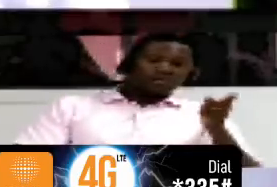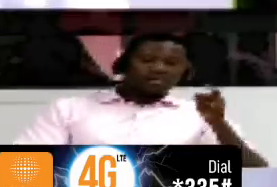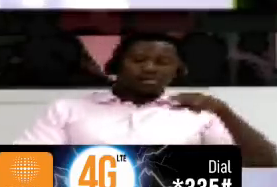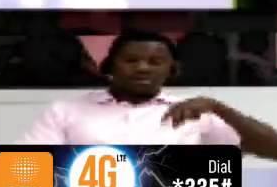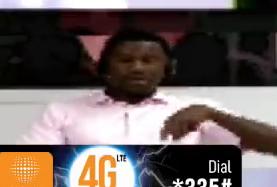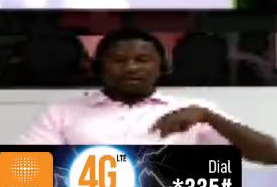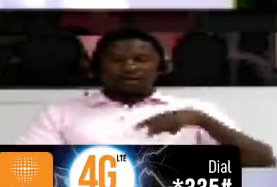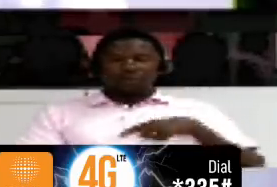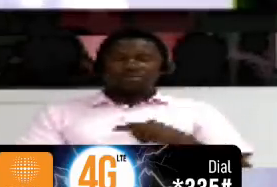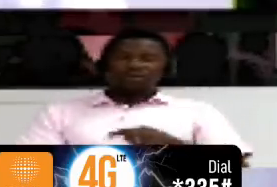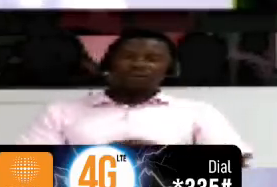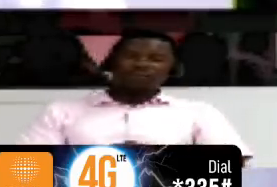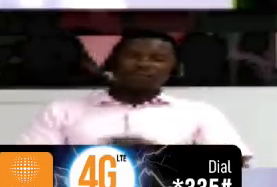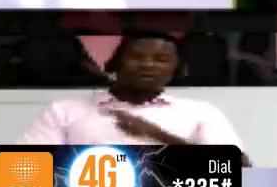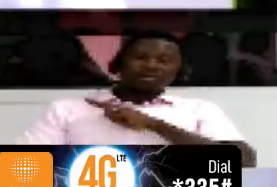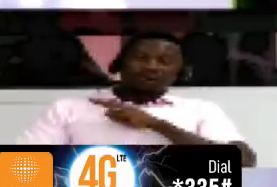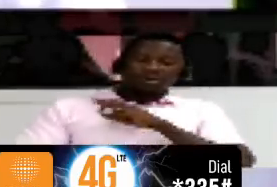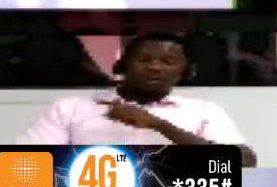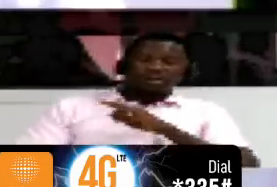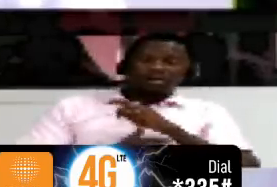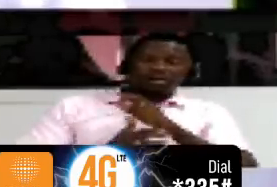The deputy IGP was also there.